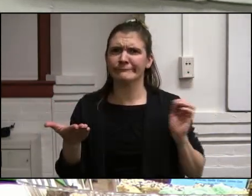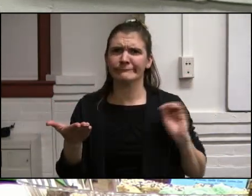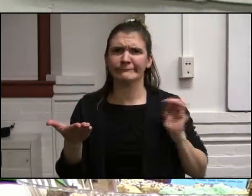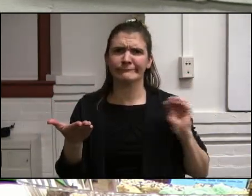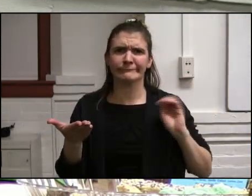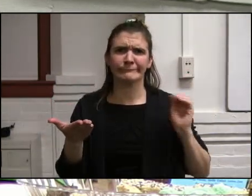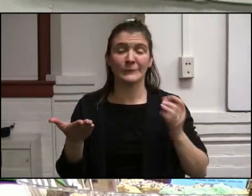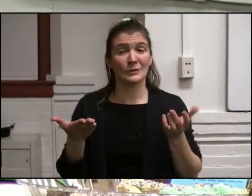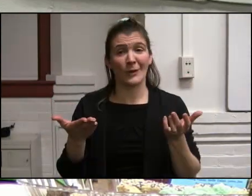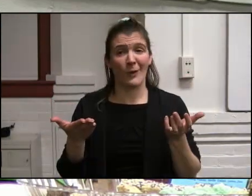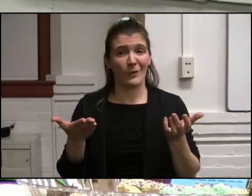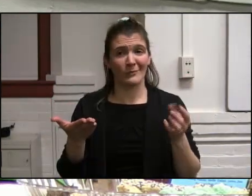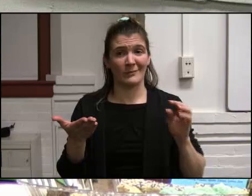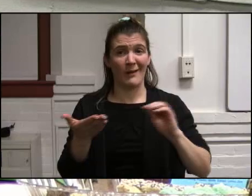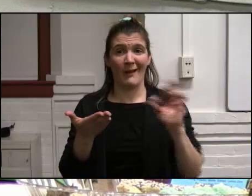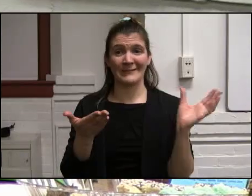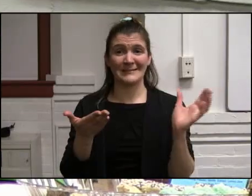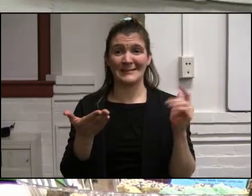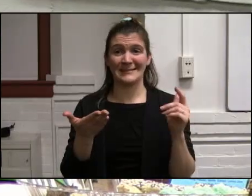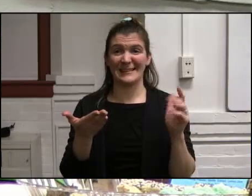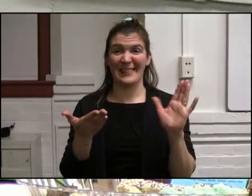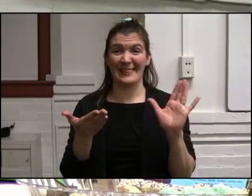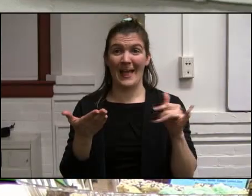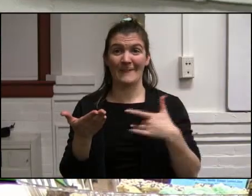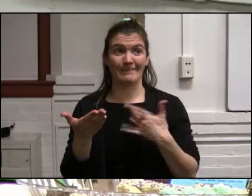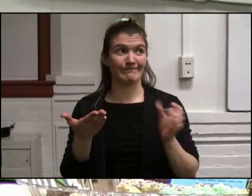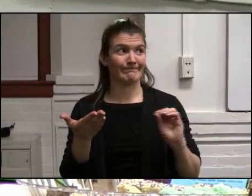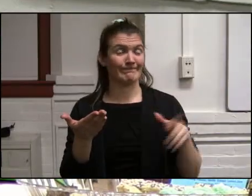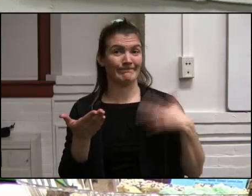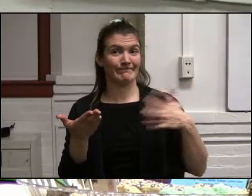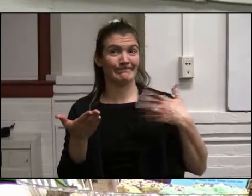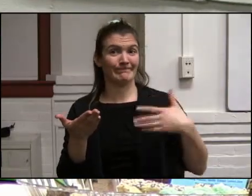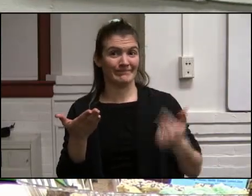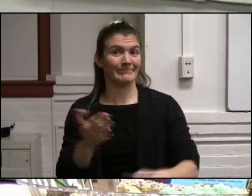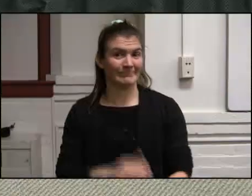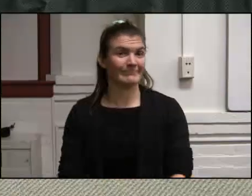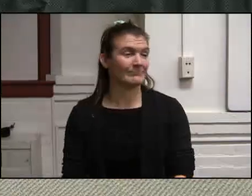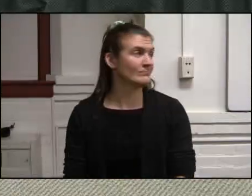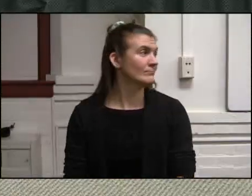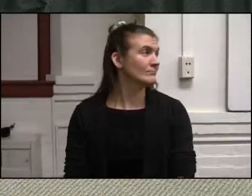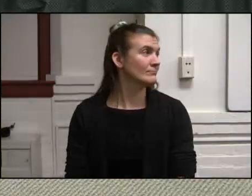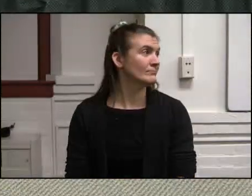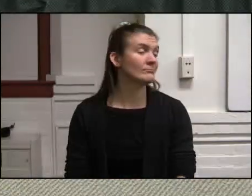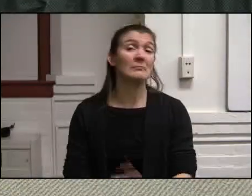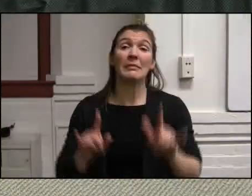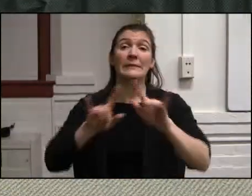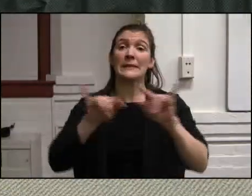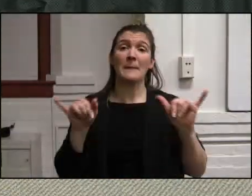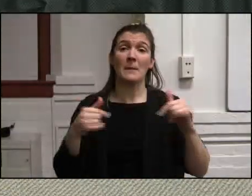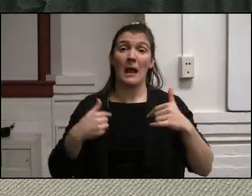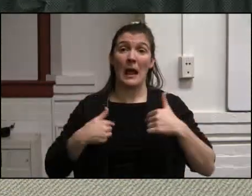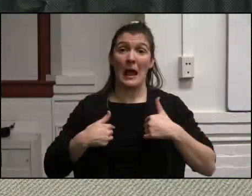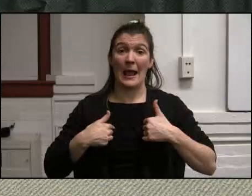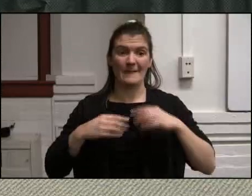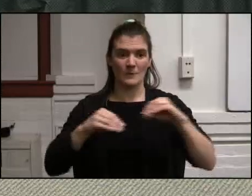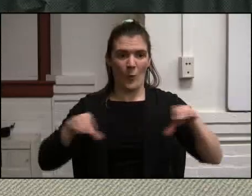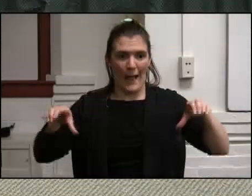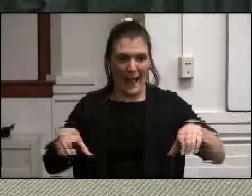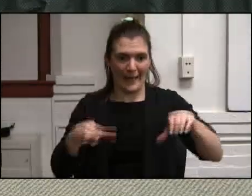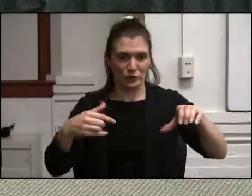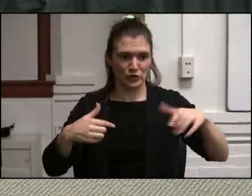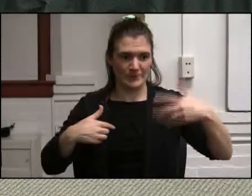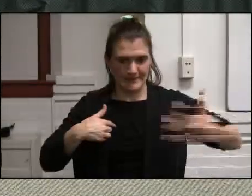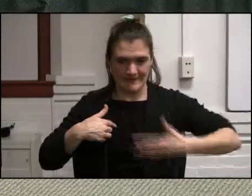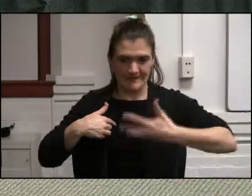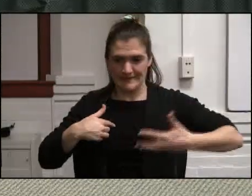so obviously there's not much to report. But at this point, I don't really have an action that I